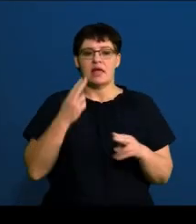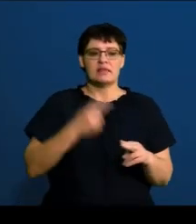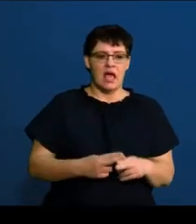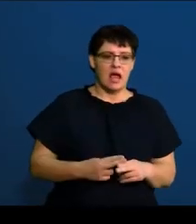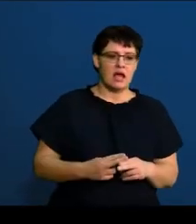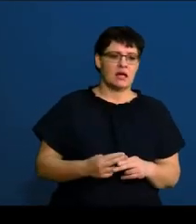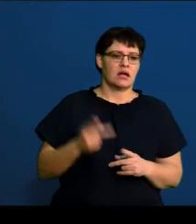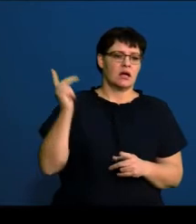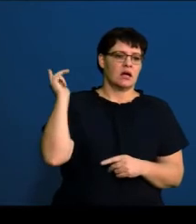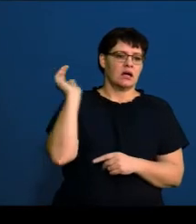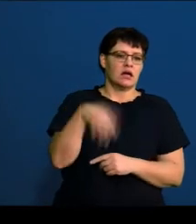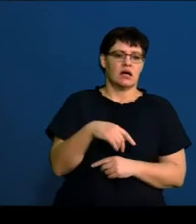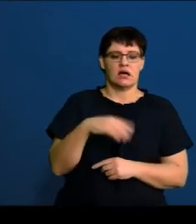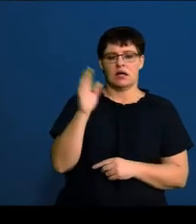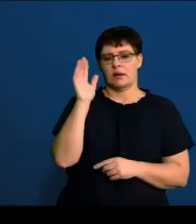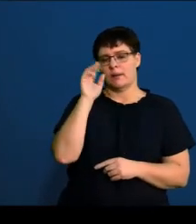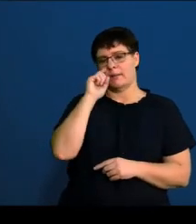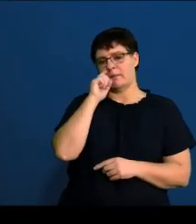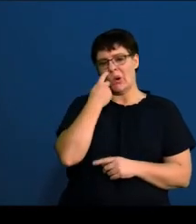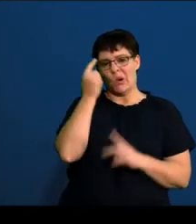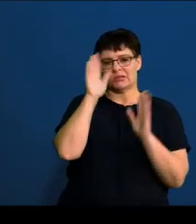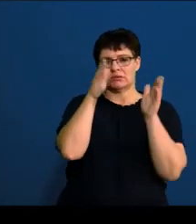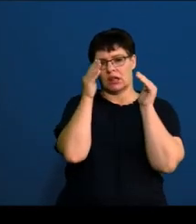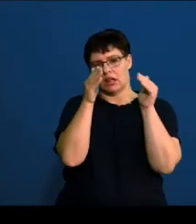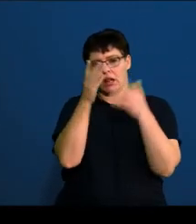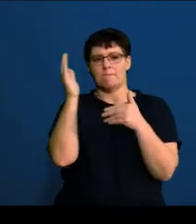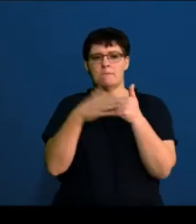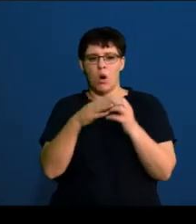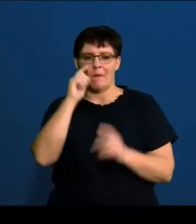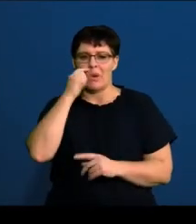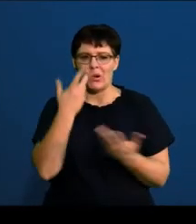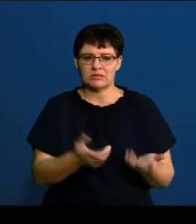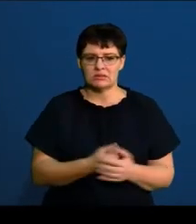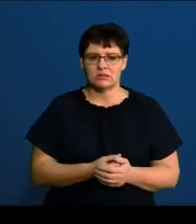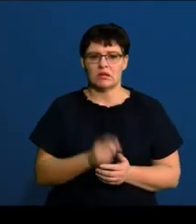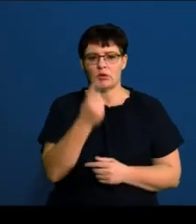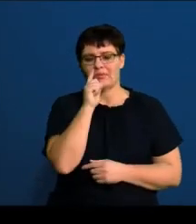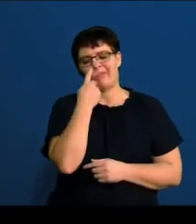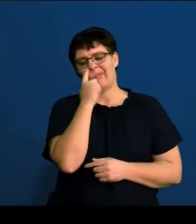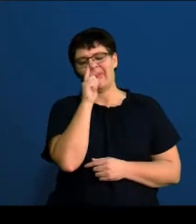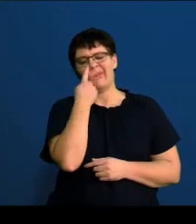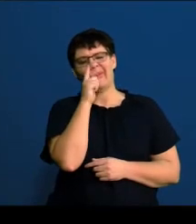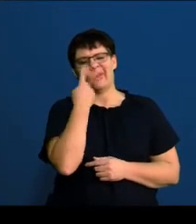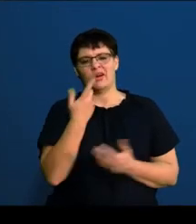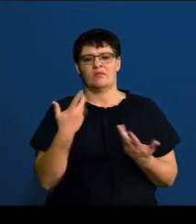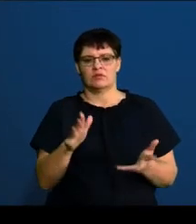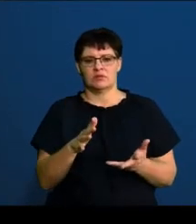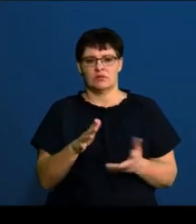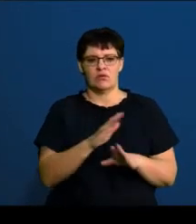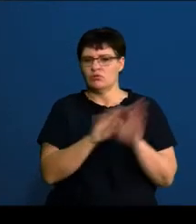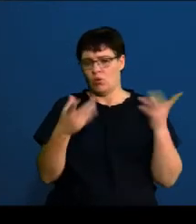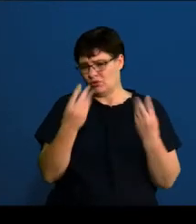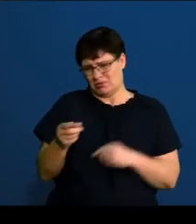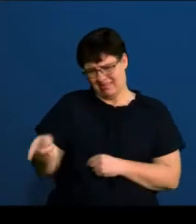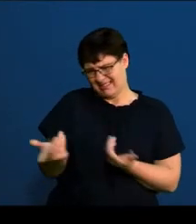paying attention, another bored paying attention maybe, and this guy's picking his nose, and no, we don't usually get